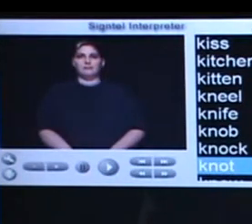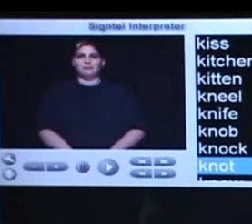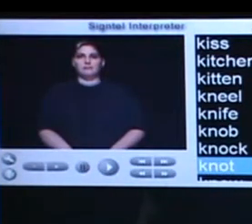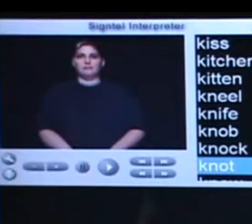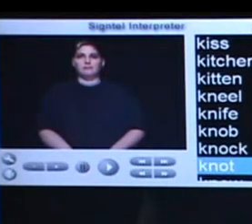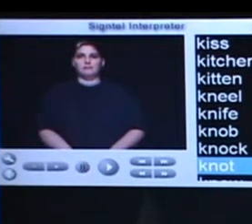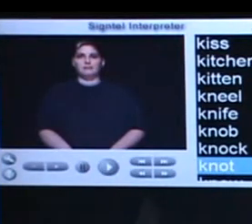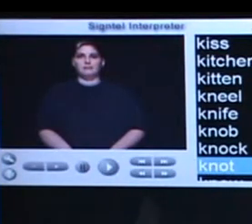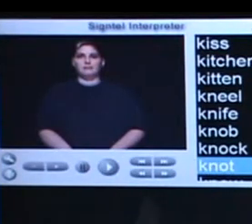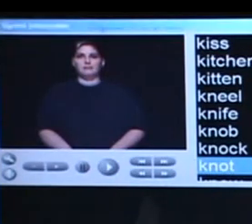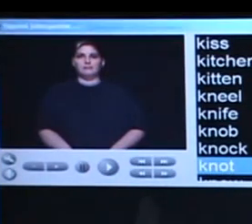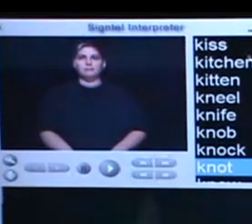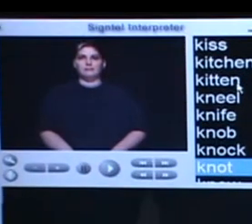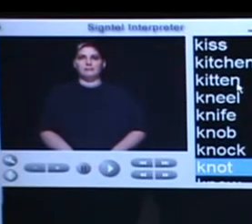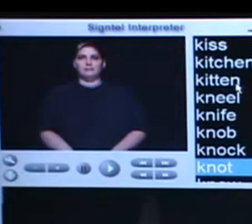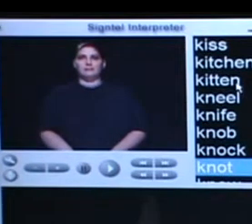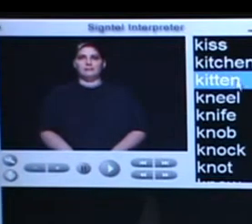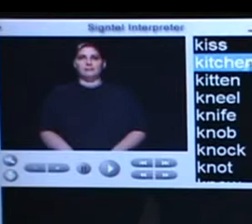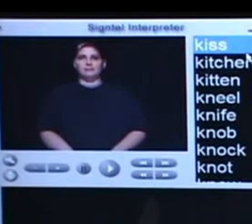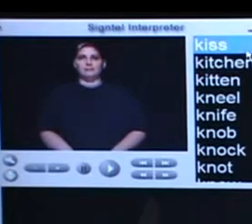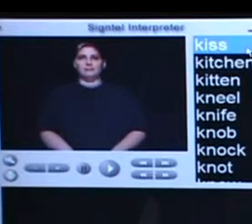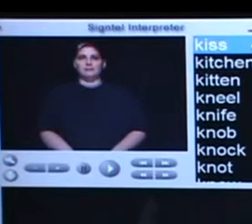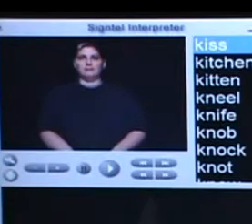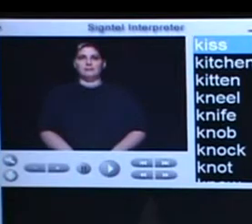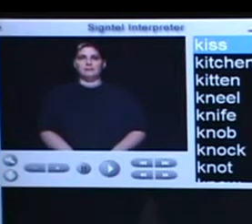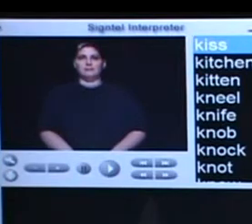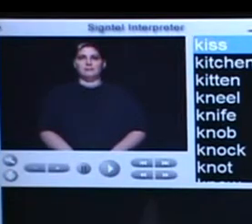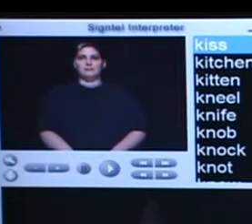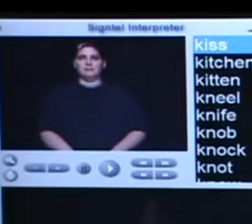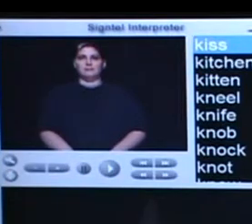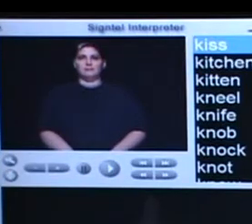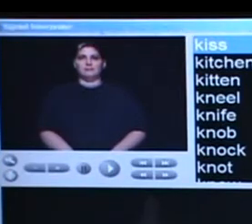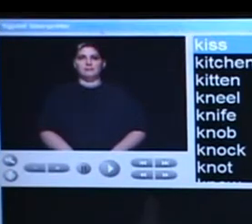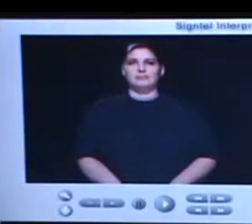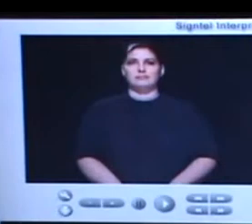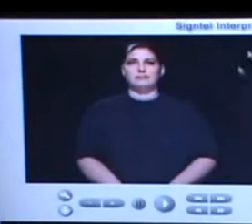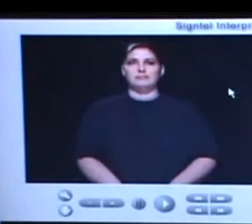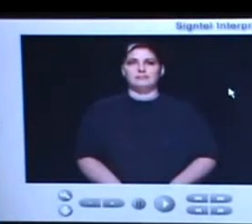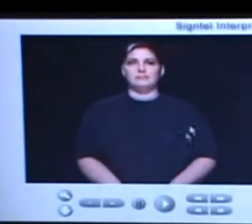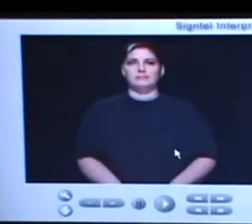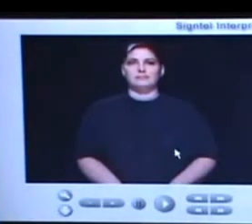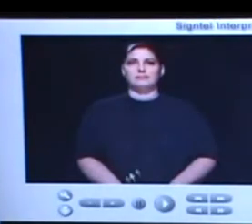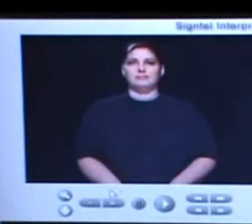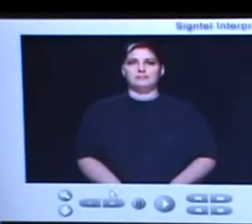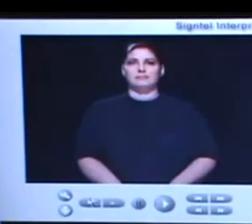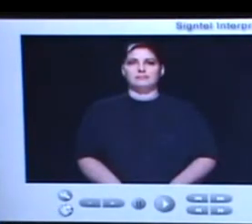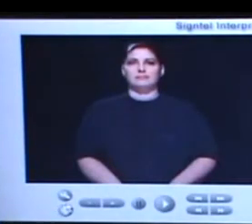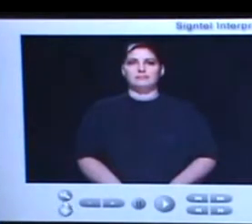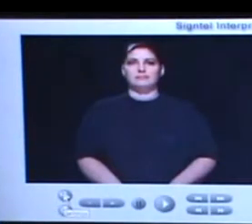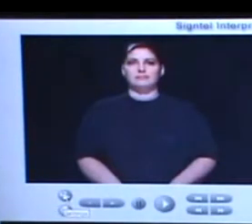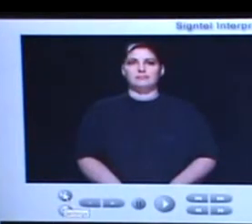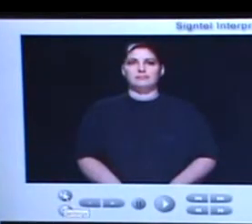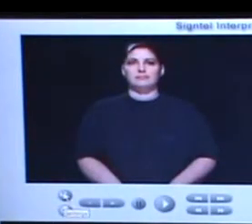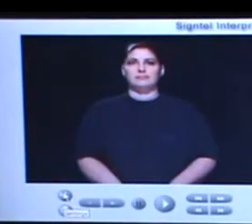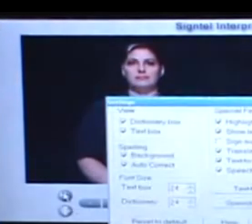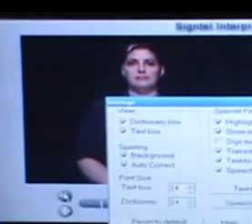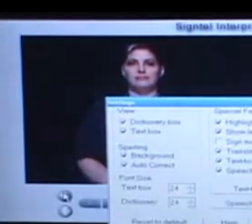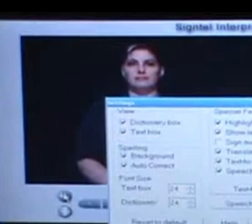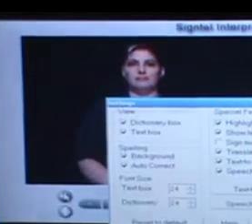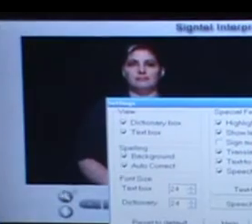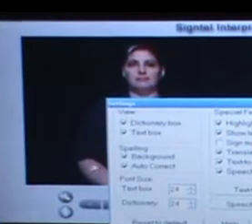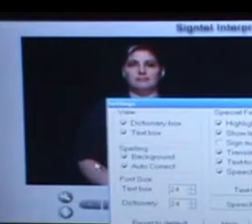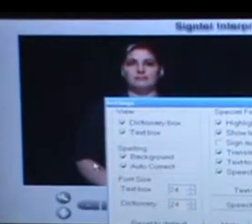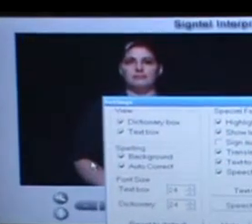me go back to the settings.